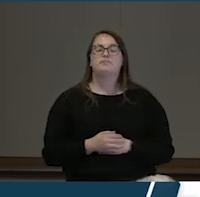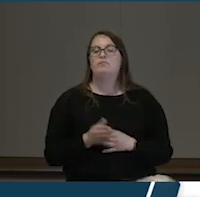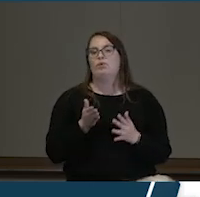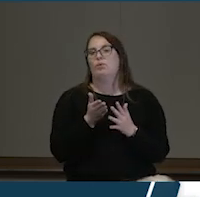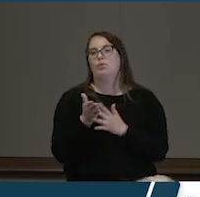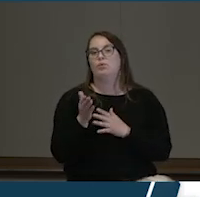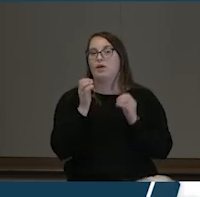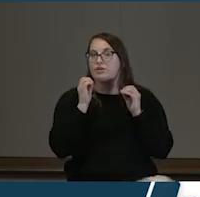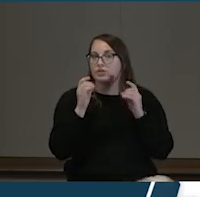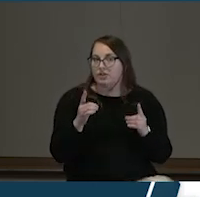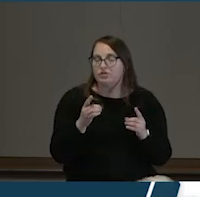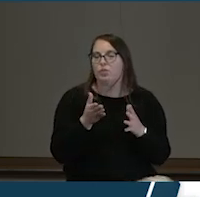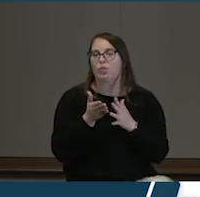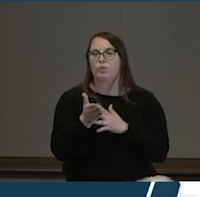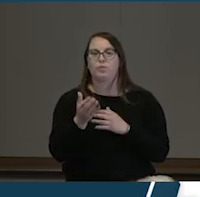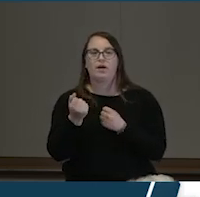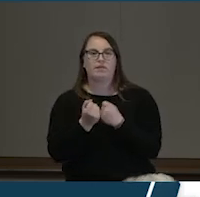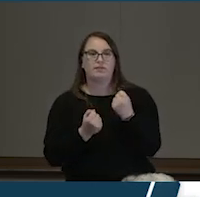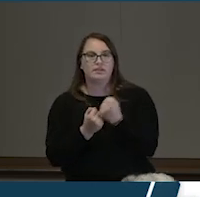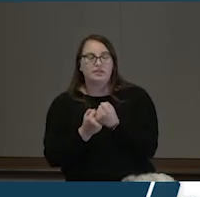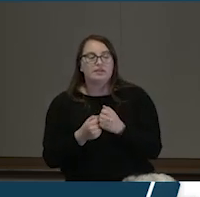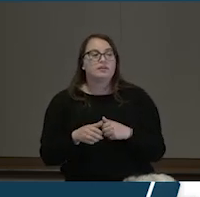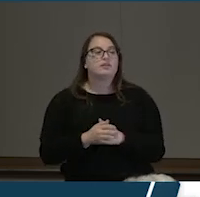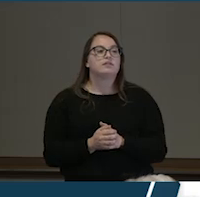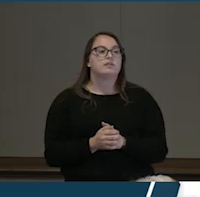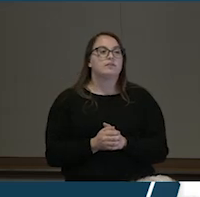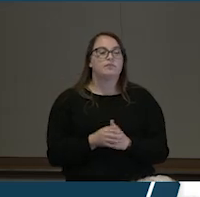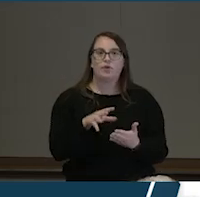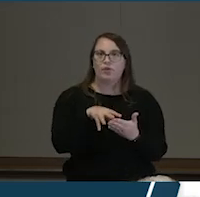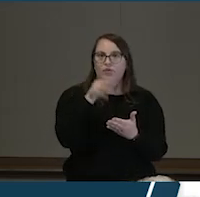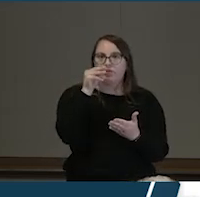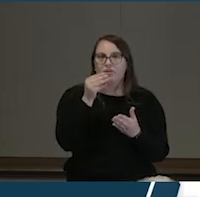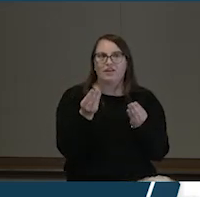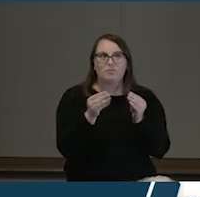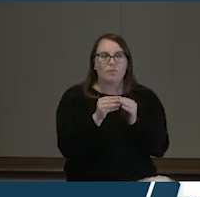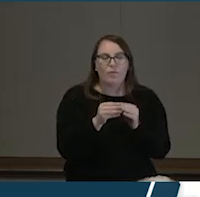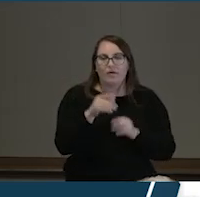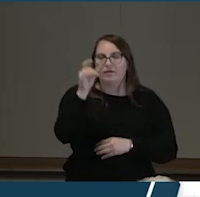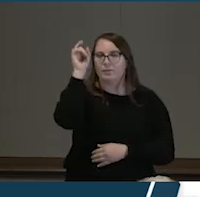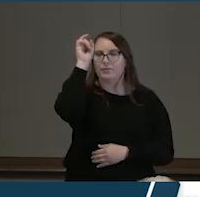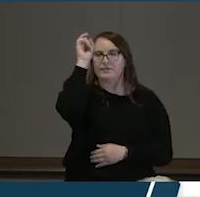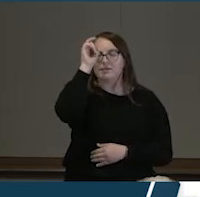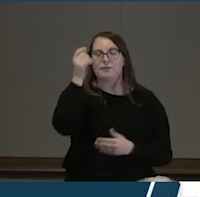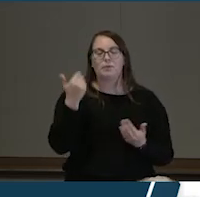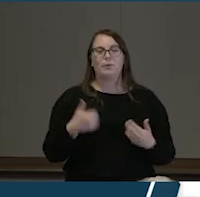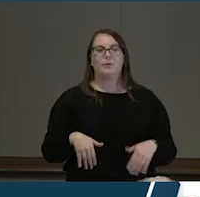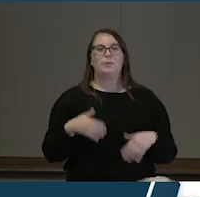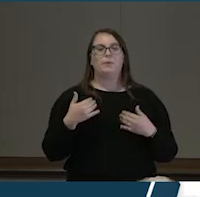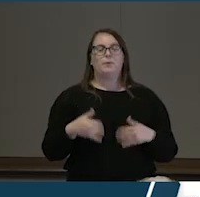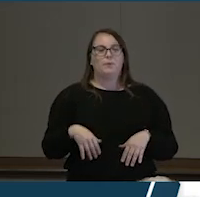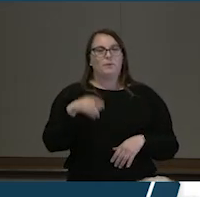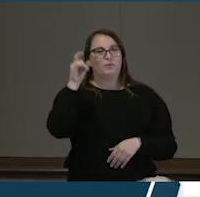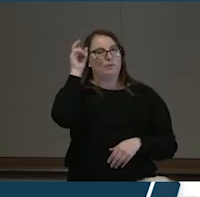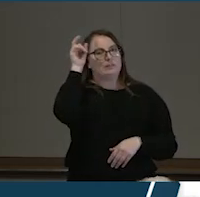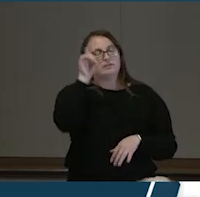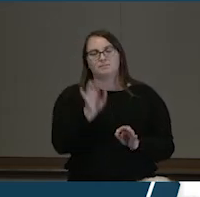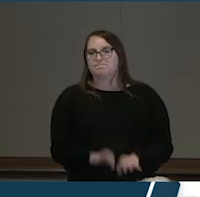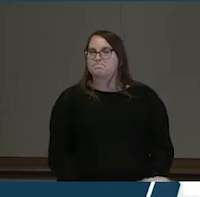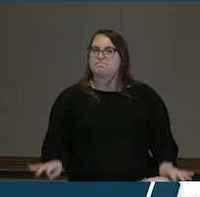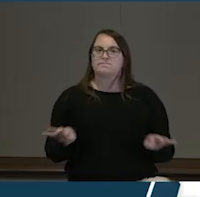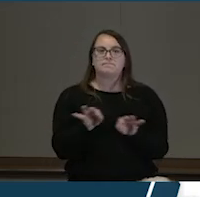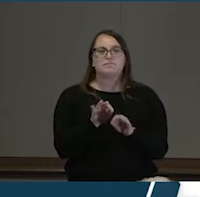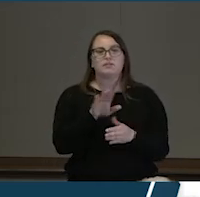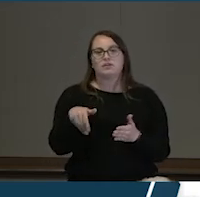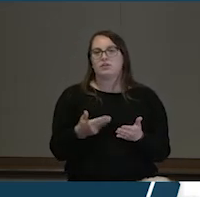and advocacy. It's by learning more. Wisdom, wisdom is pivotal in all of the stuff that we have to do